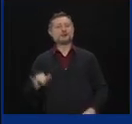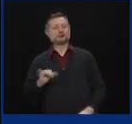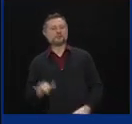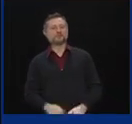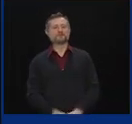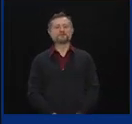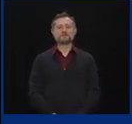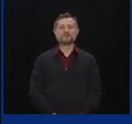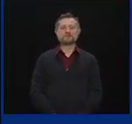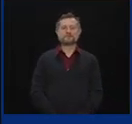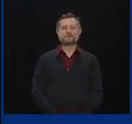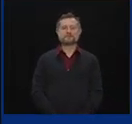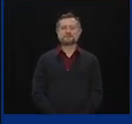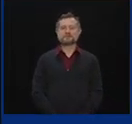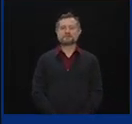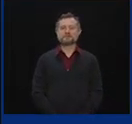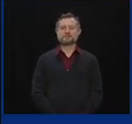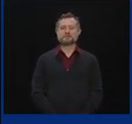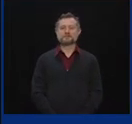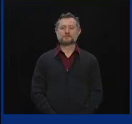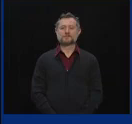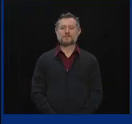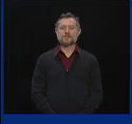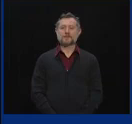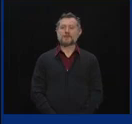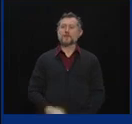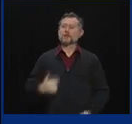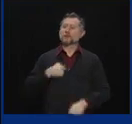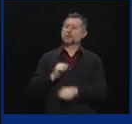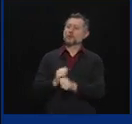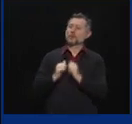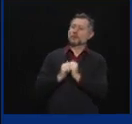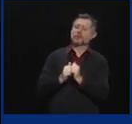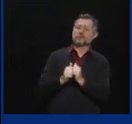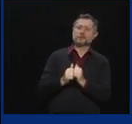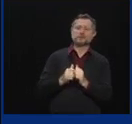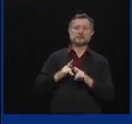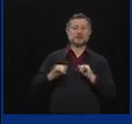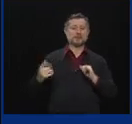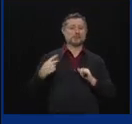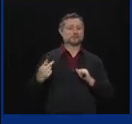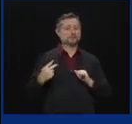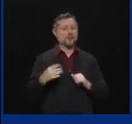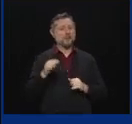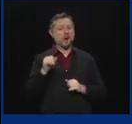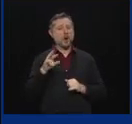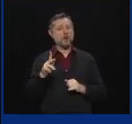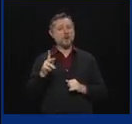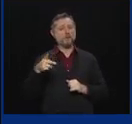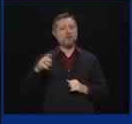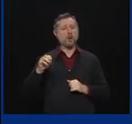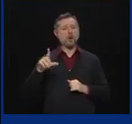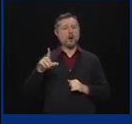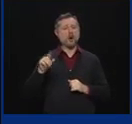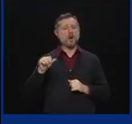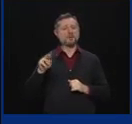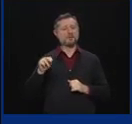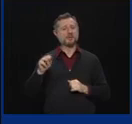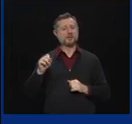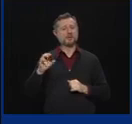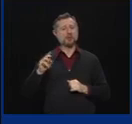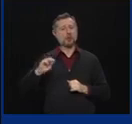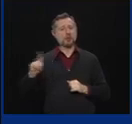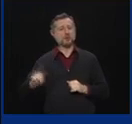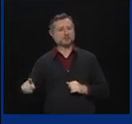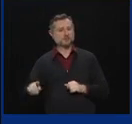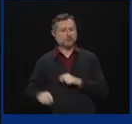that was a big foxhole. I was in it with Mark Poloncarz too. We came through a lot together. That whole era of uncertainty, the numbers